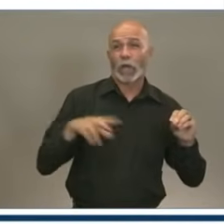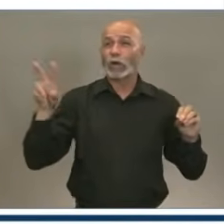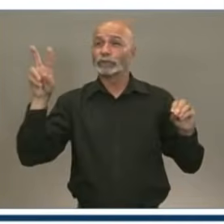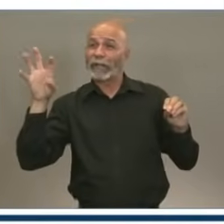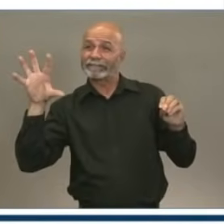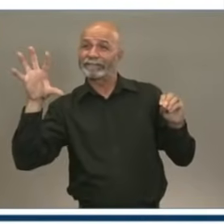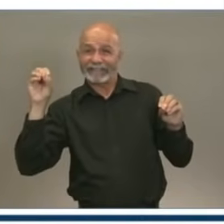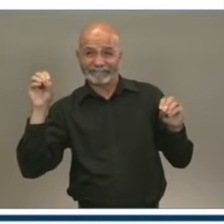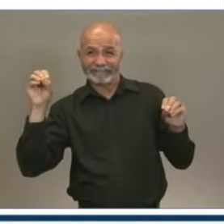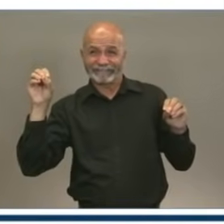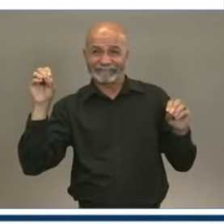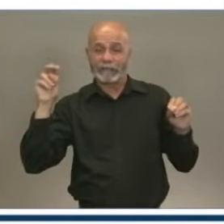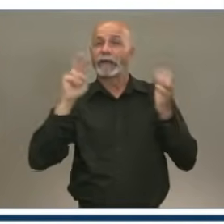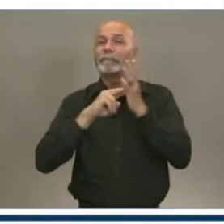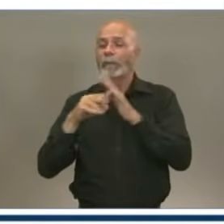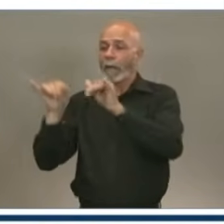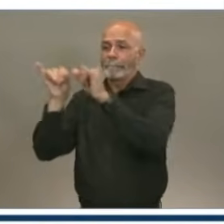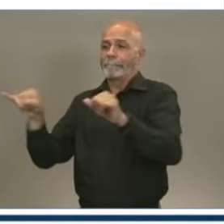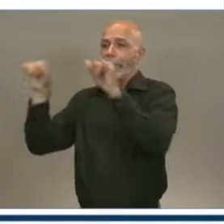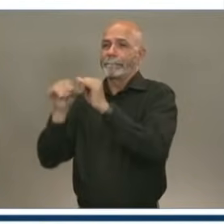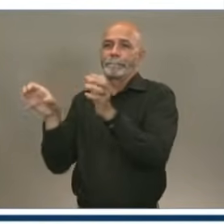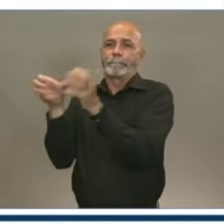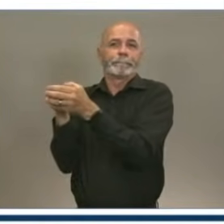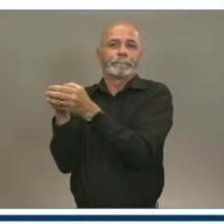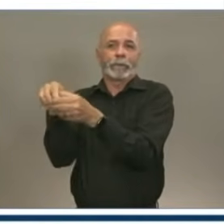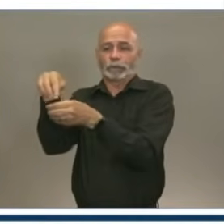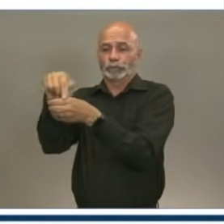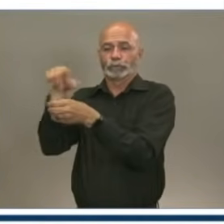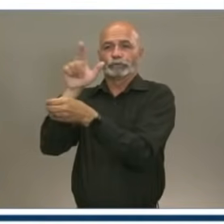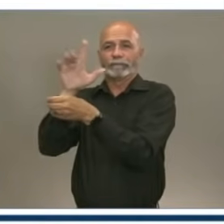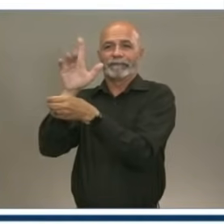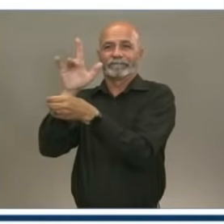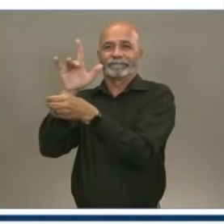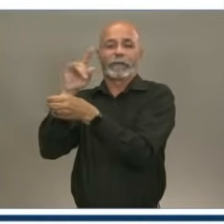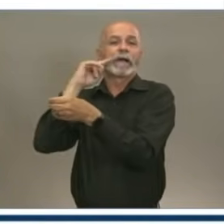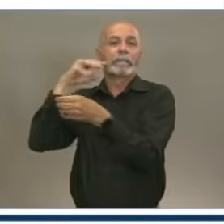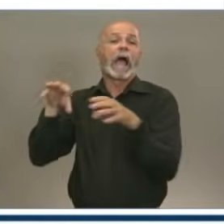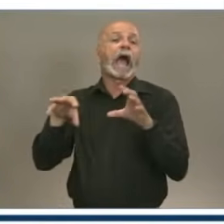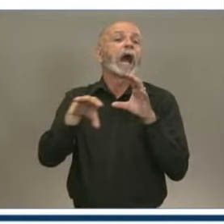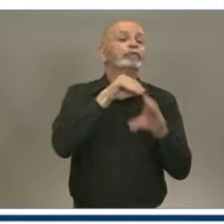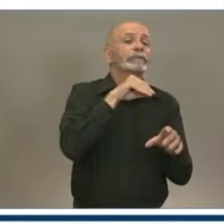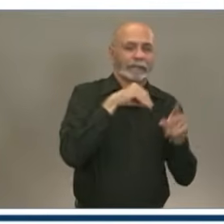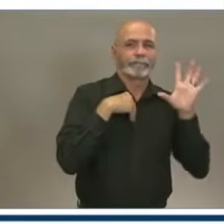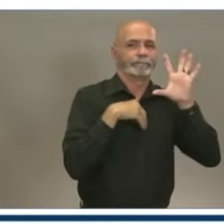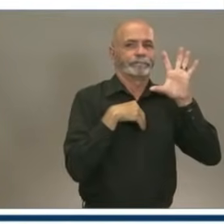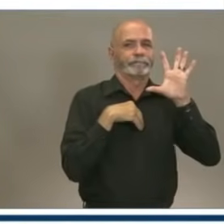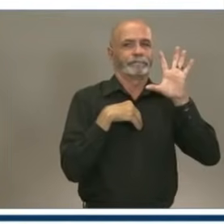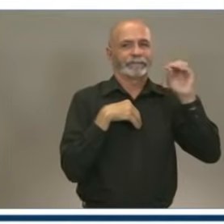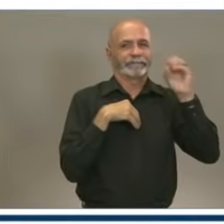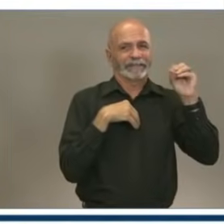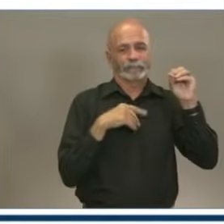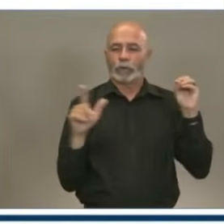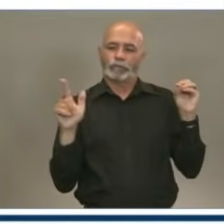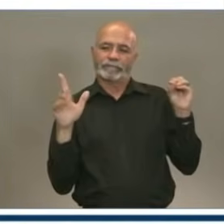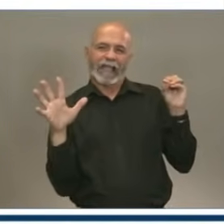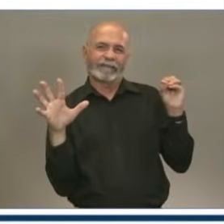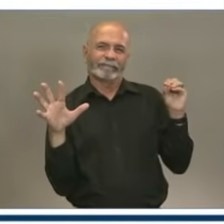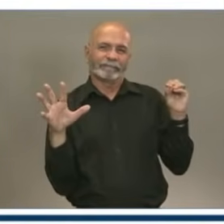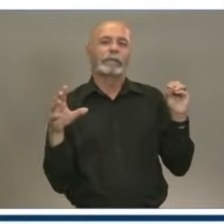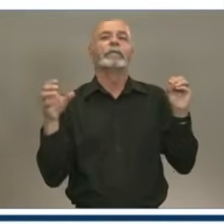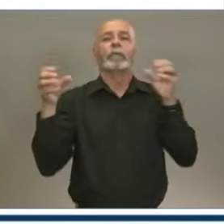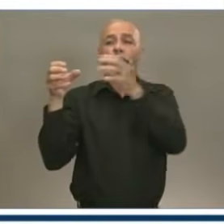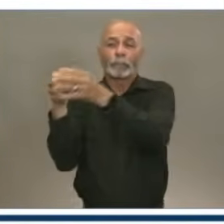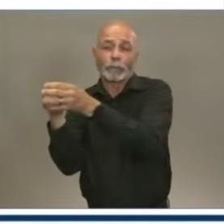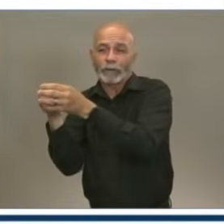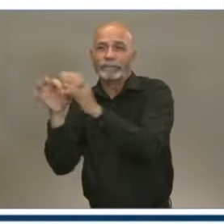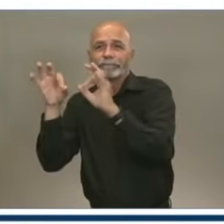up to 25 indoors or 50 outdoors of household and or close contacts. And these smaller groups don't